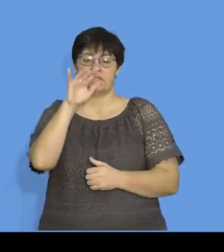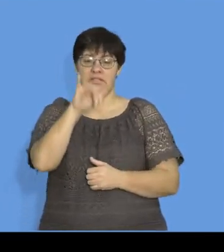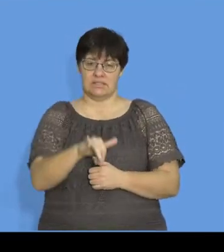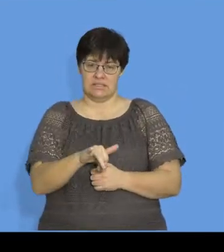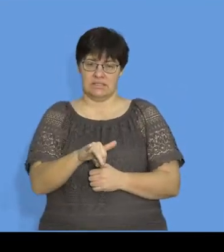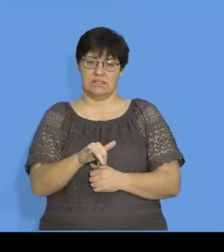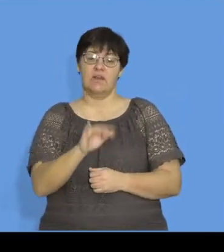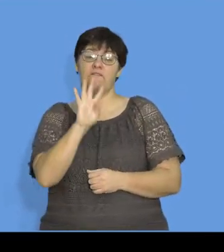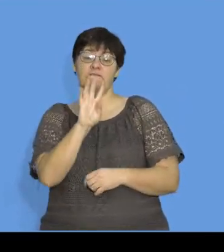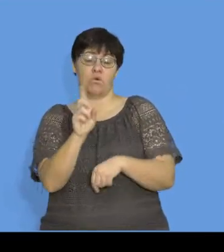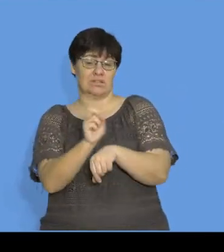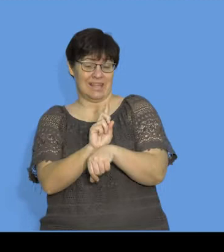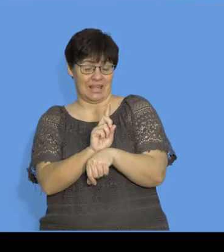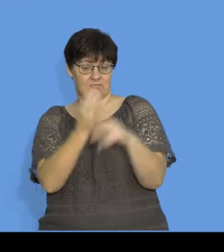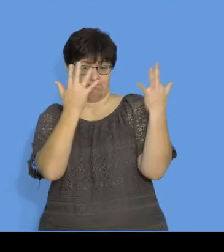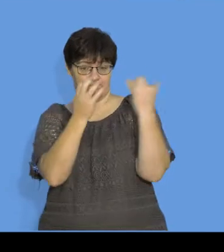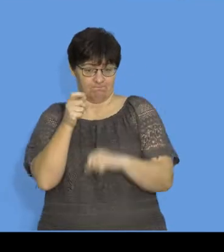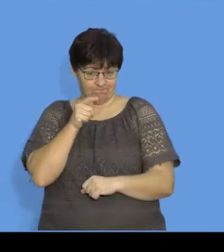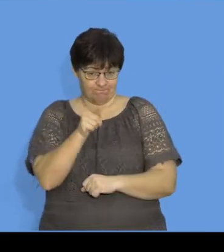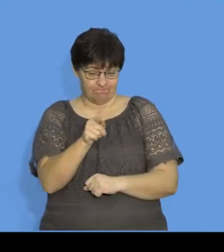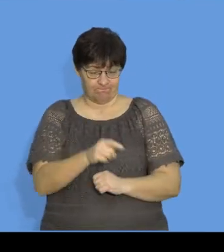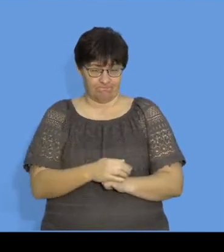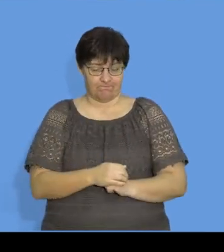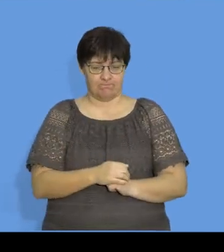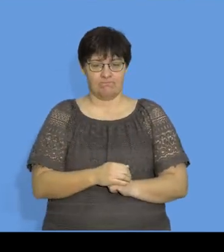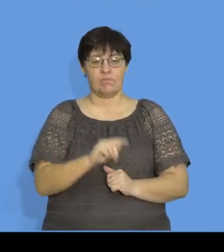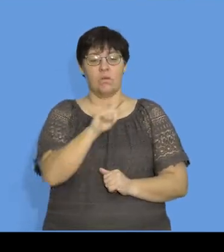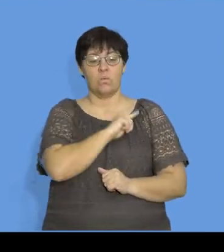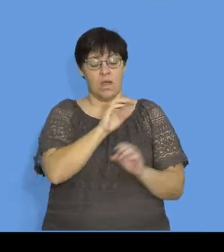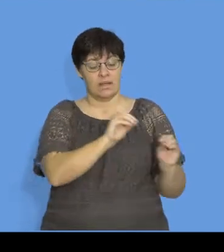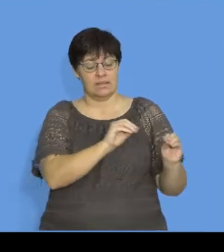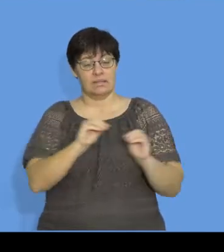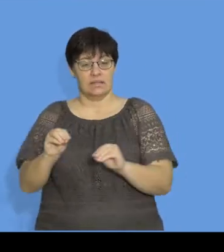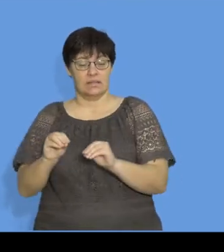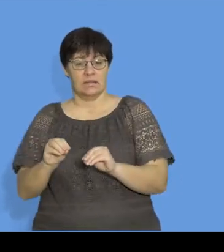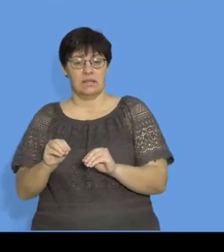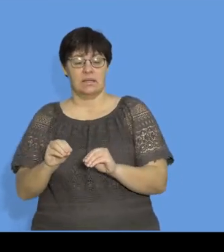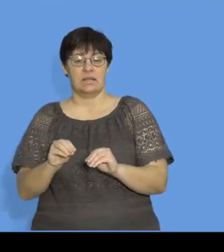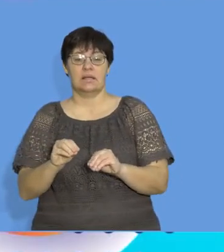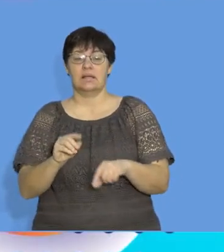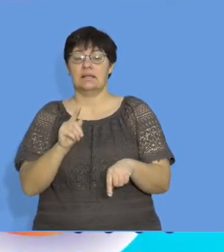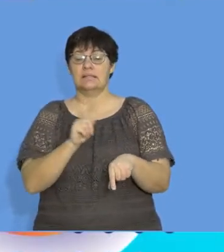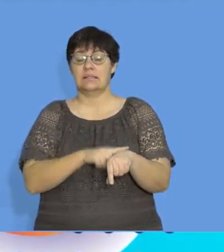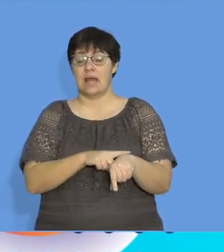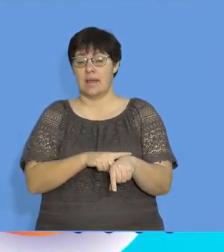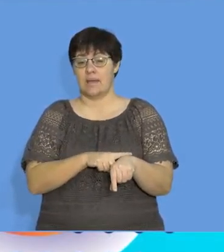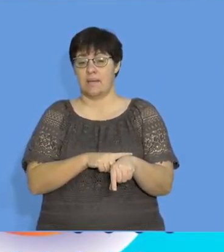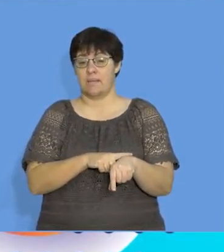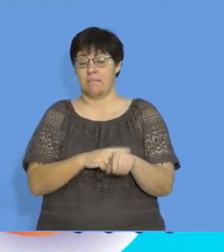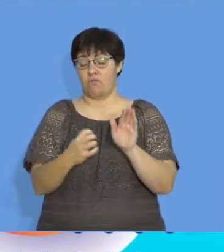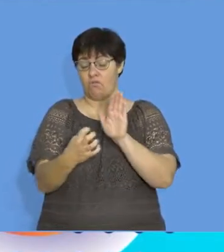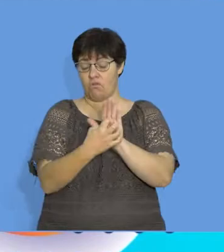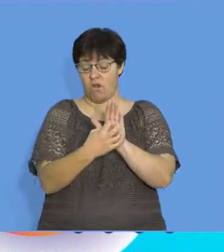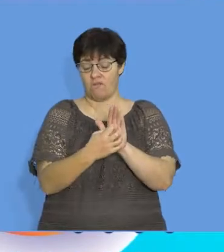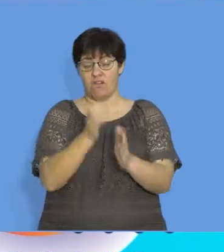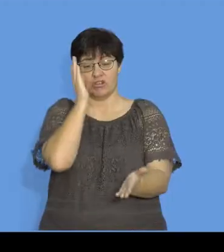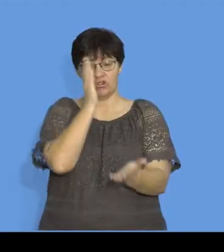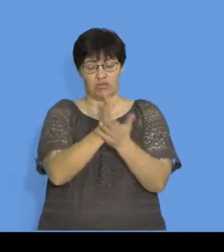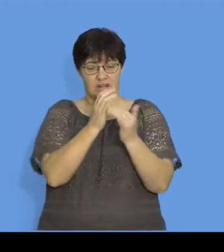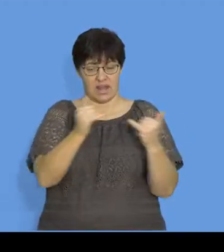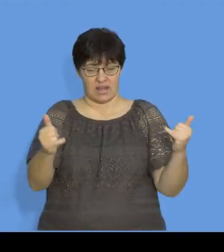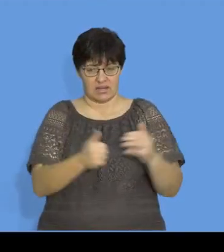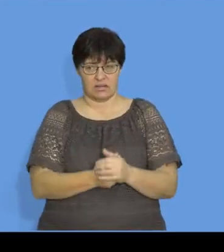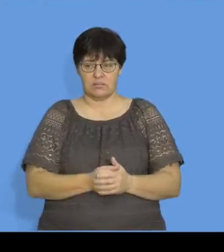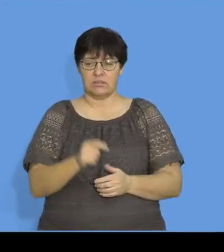4 seconds. Now, because the displacement time graph is a straight line, we would say, well, what is his